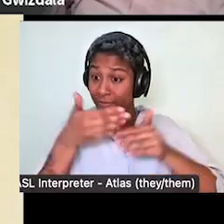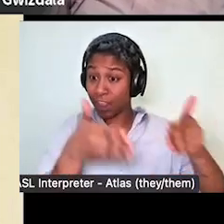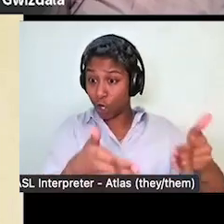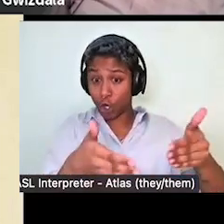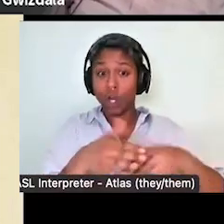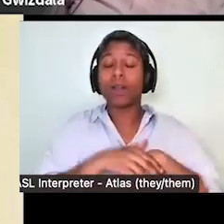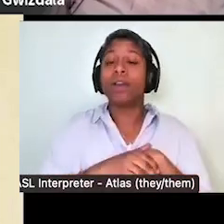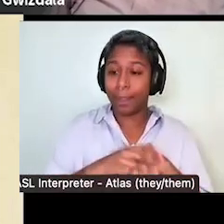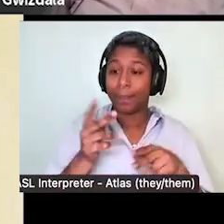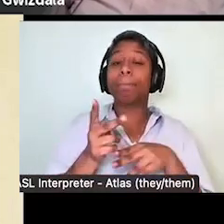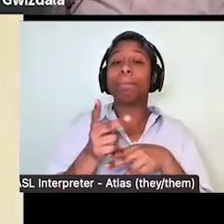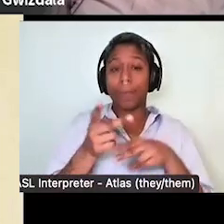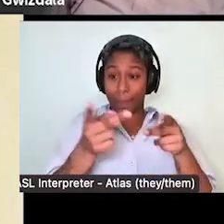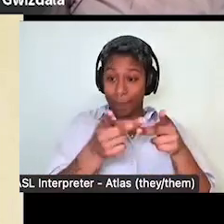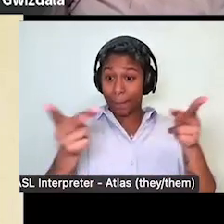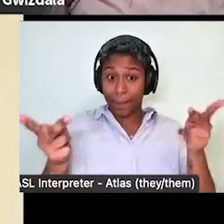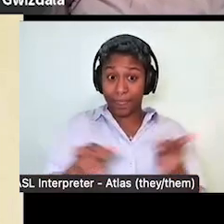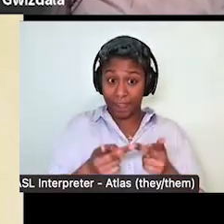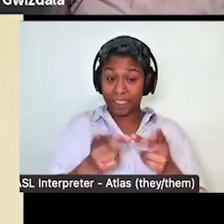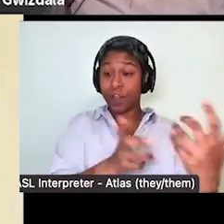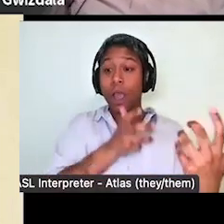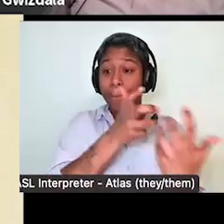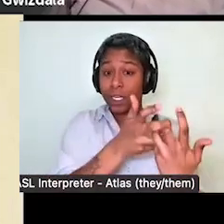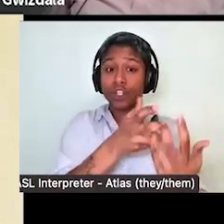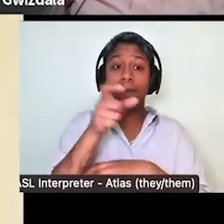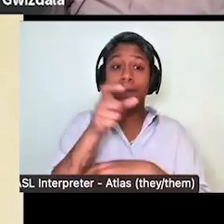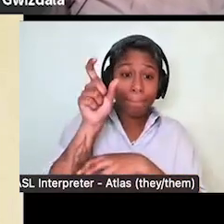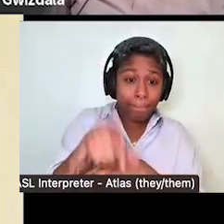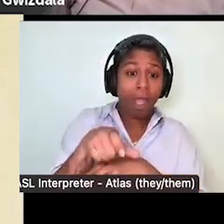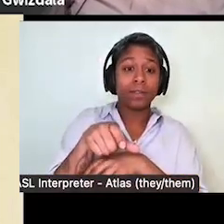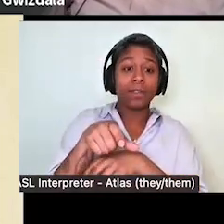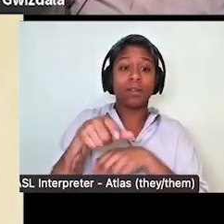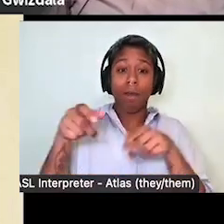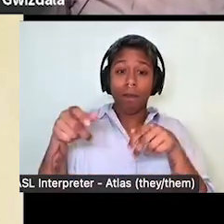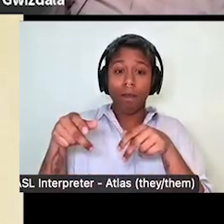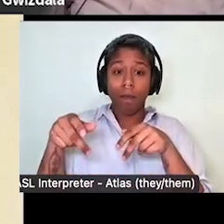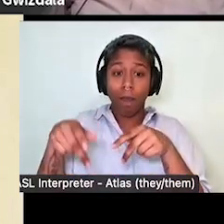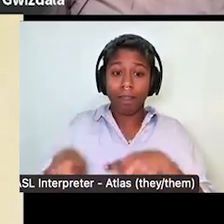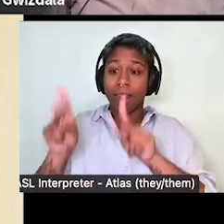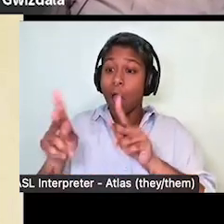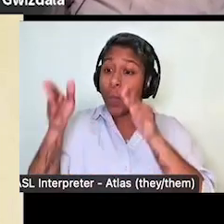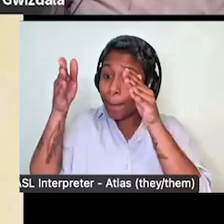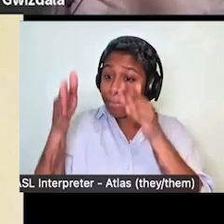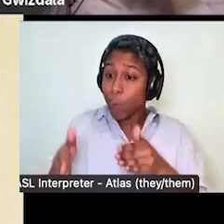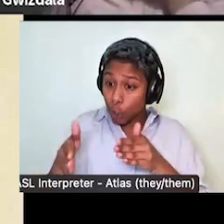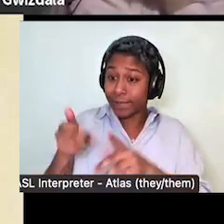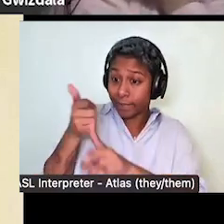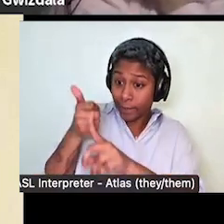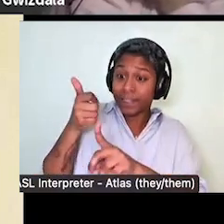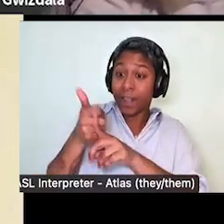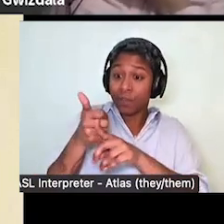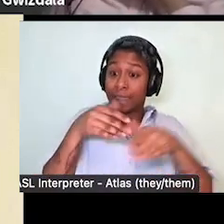disability to access its goods and services without the dog being present.